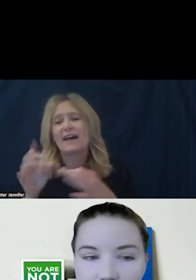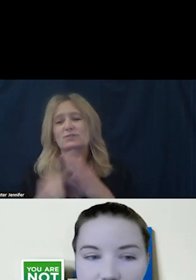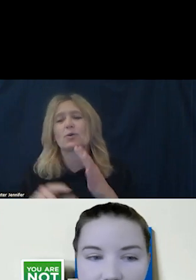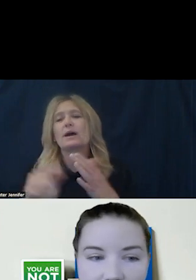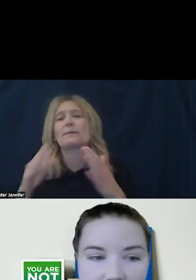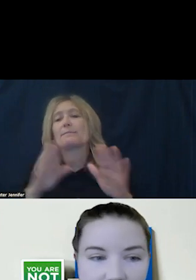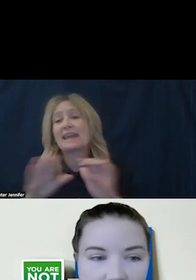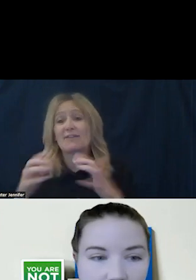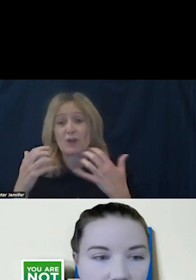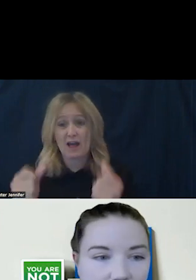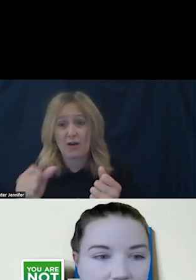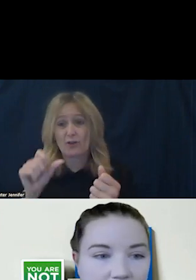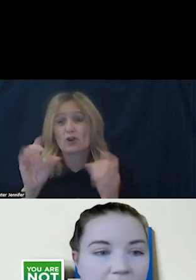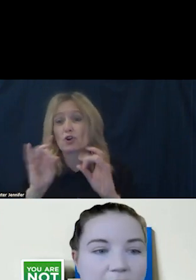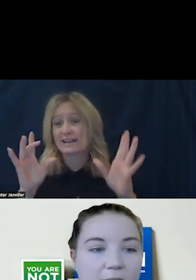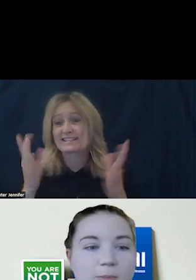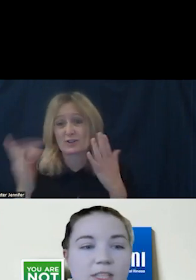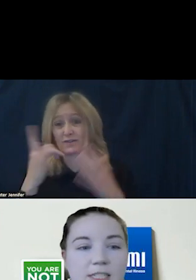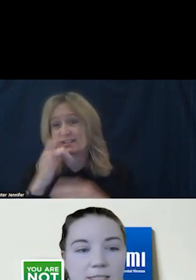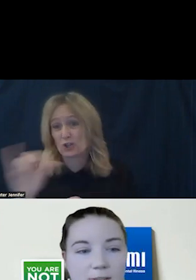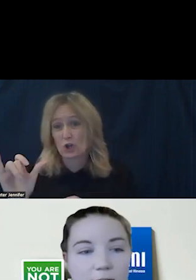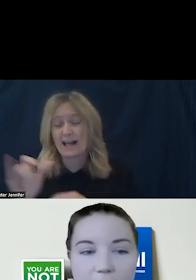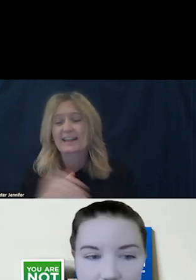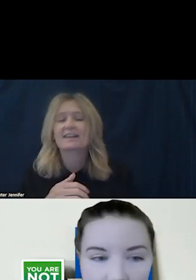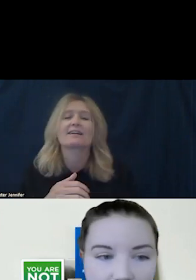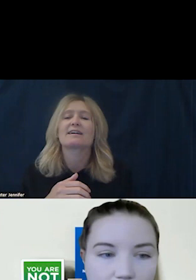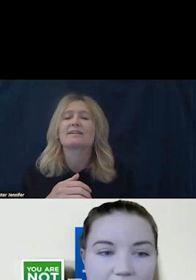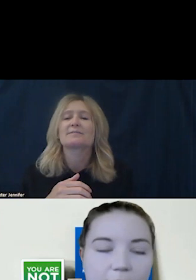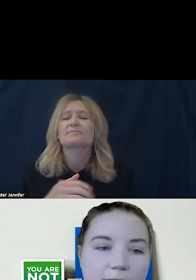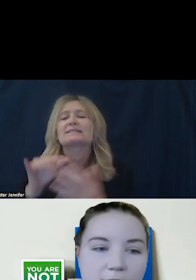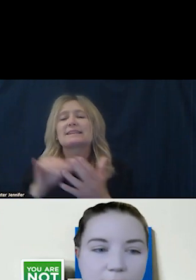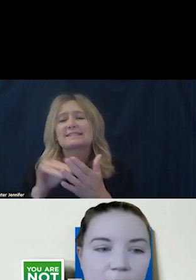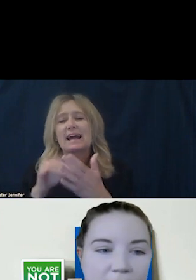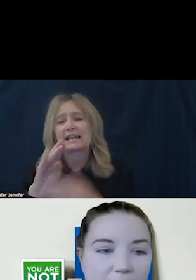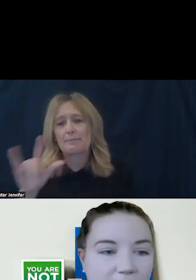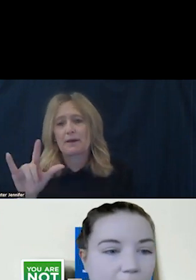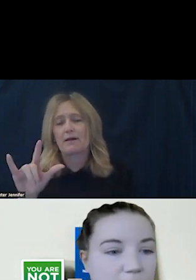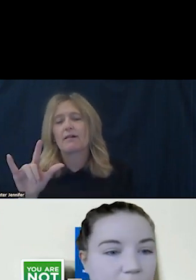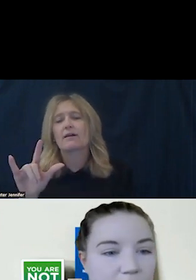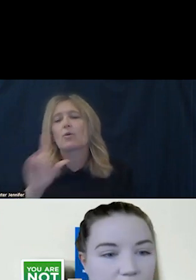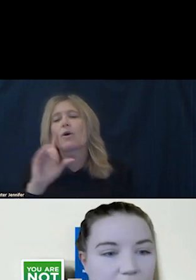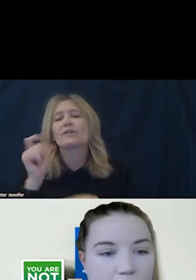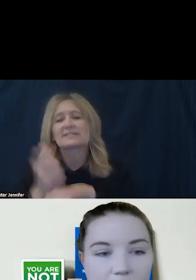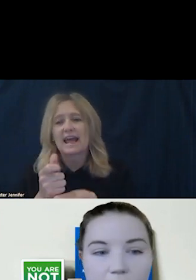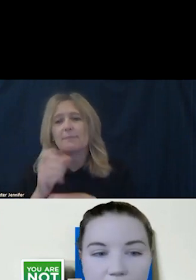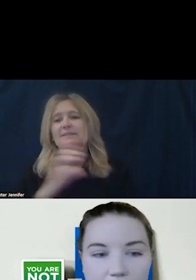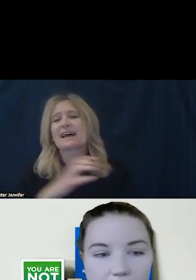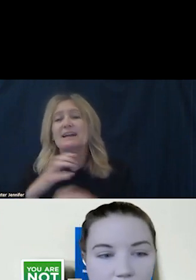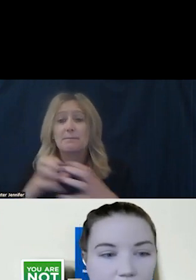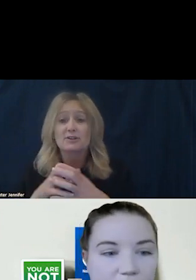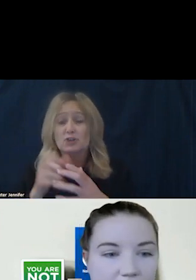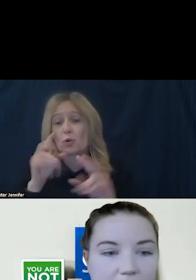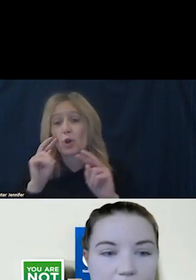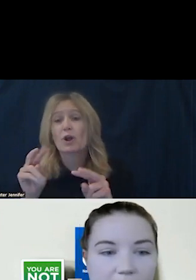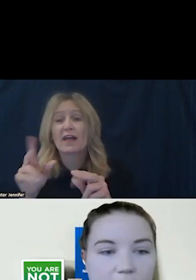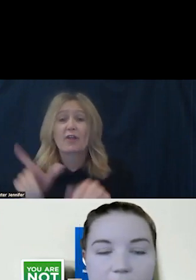crisis services in the state look like. This is sort of a study bill where they are going to establish a commission that's going to look at the